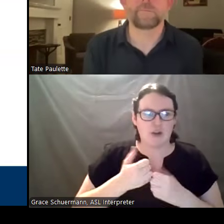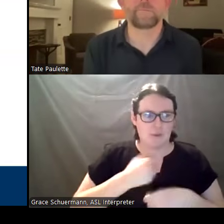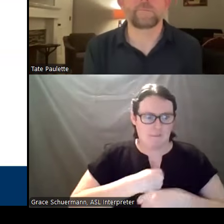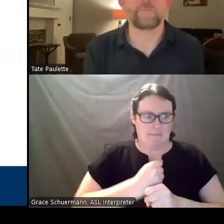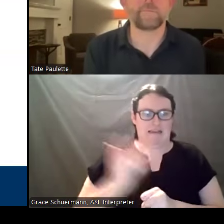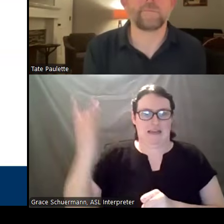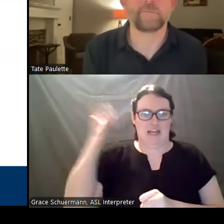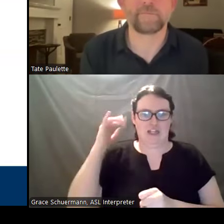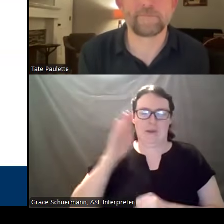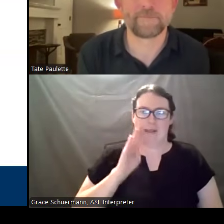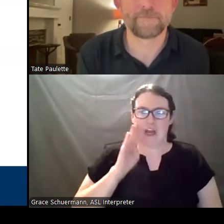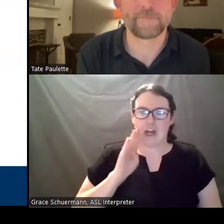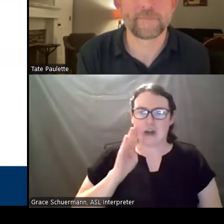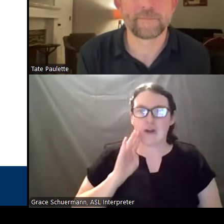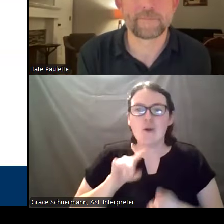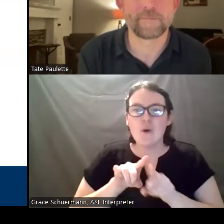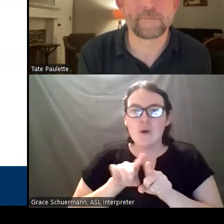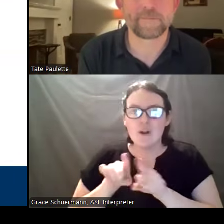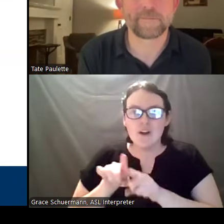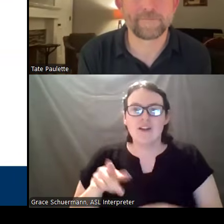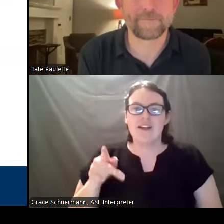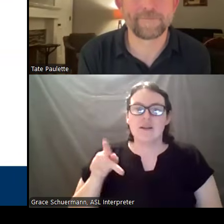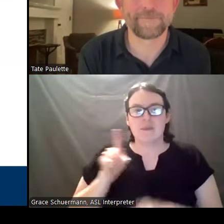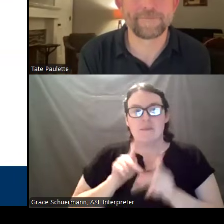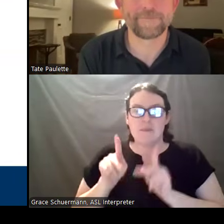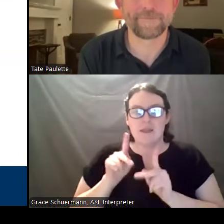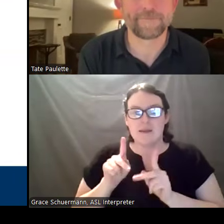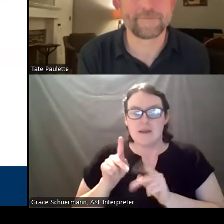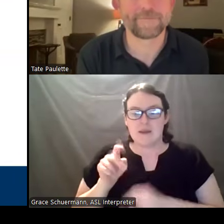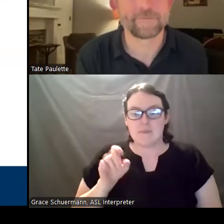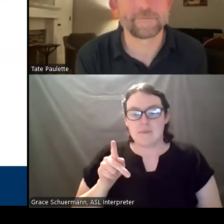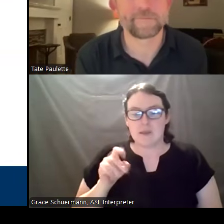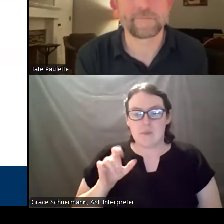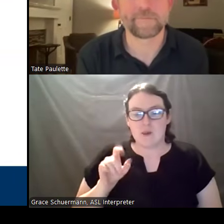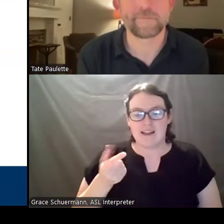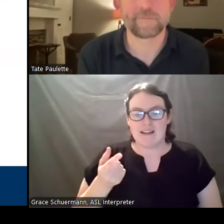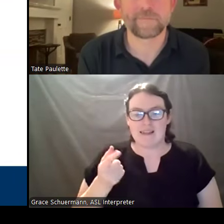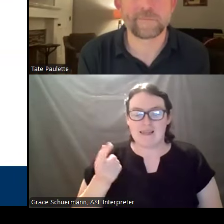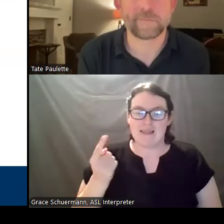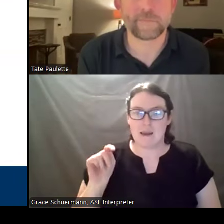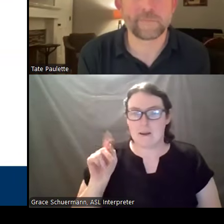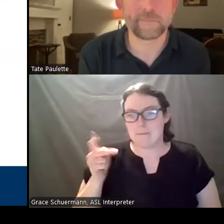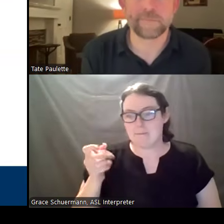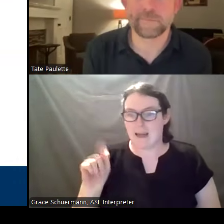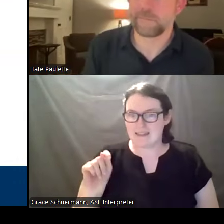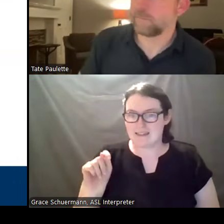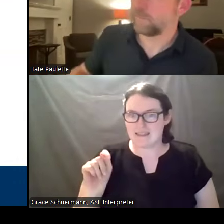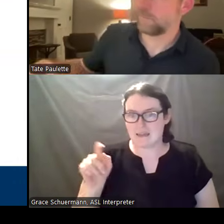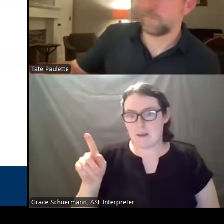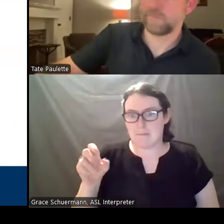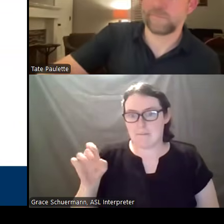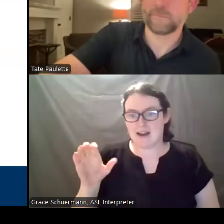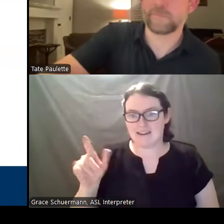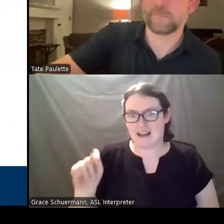such wonderful programs as the Peopling the Past podcast. Needless to say, I am deeply excited to introduce our